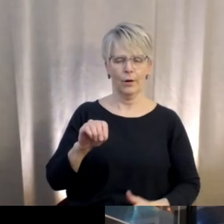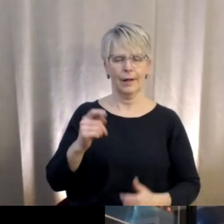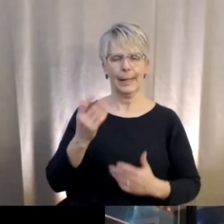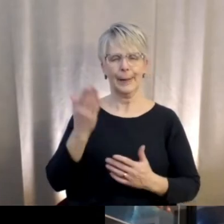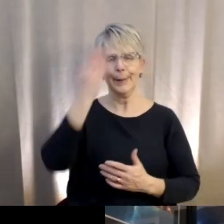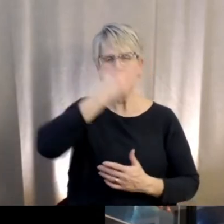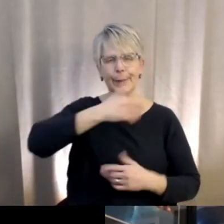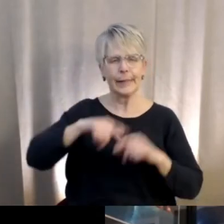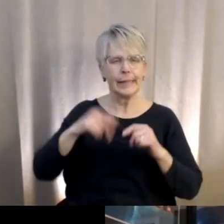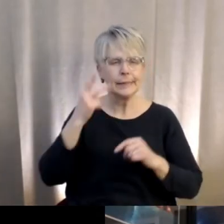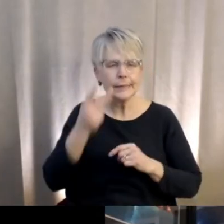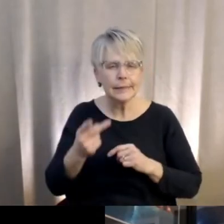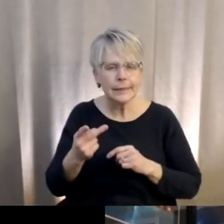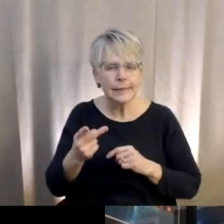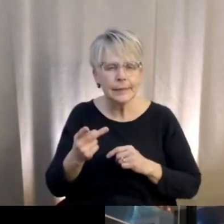in the world.